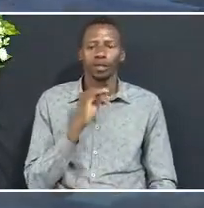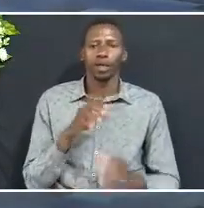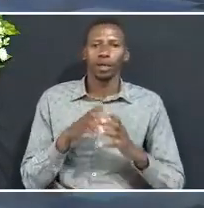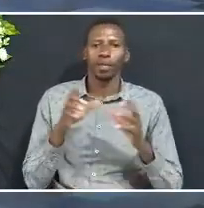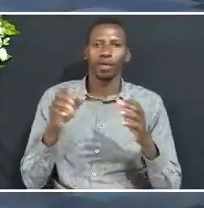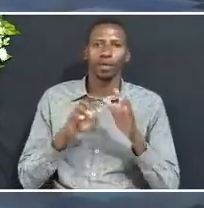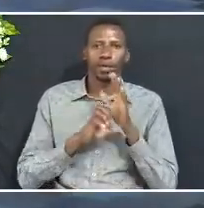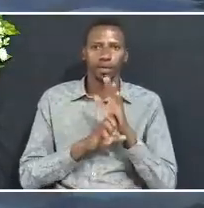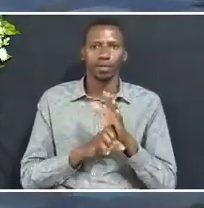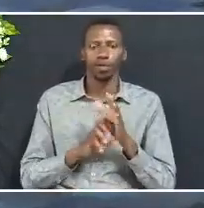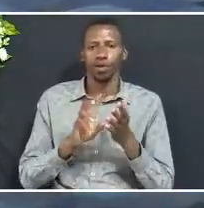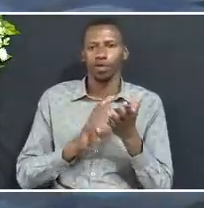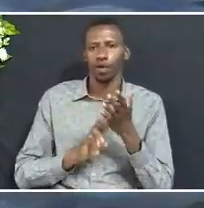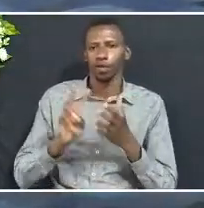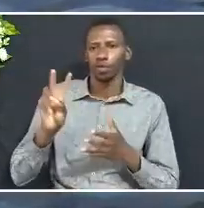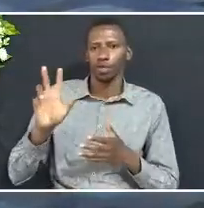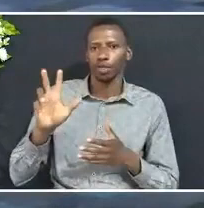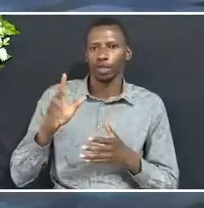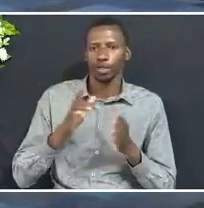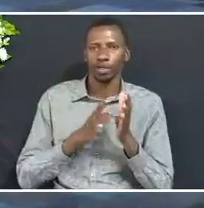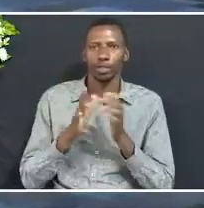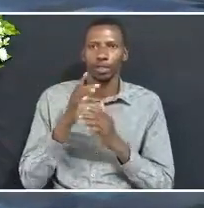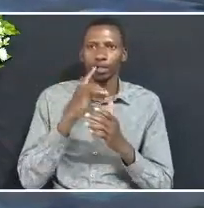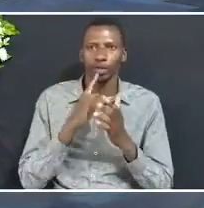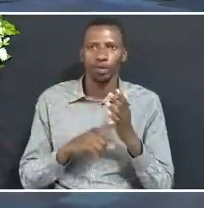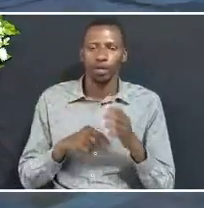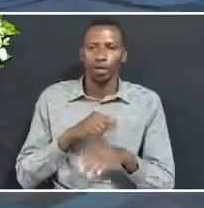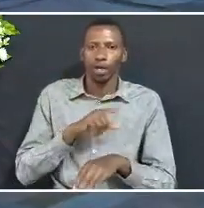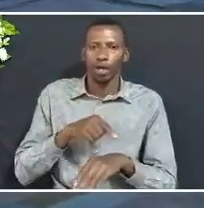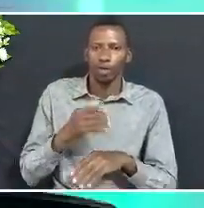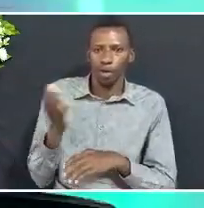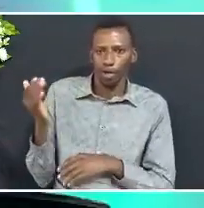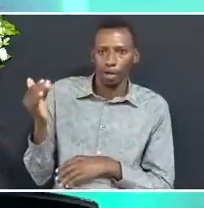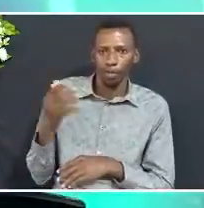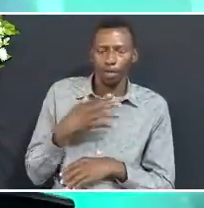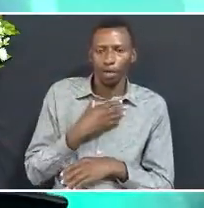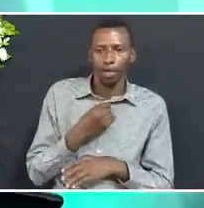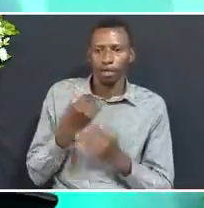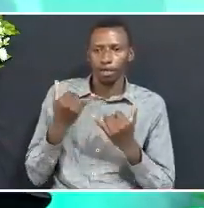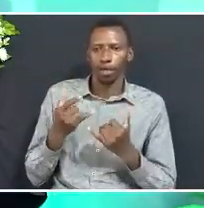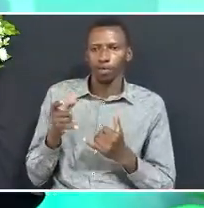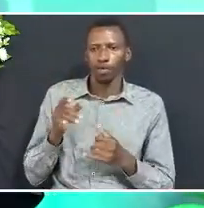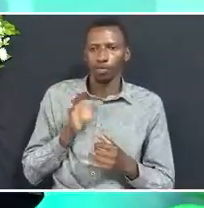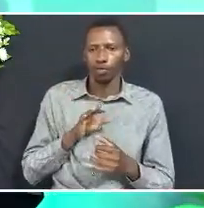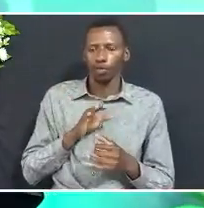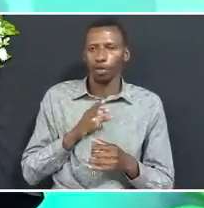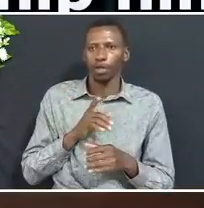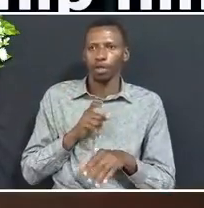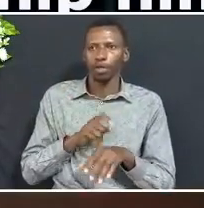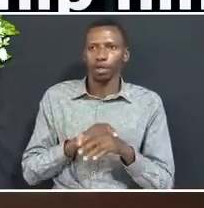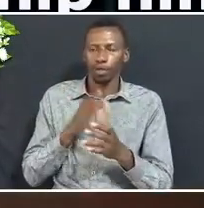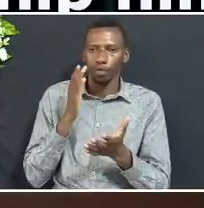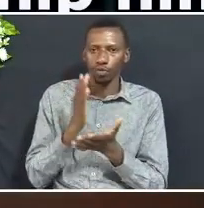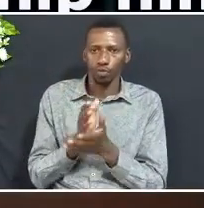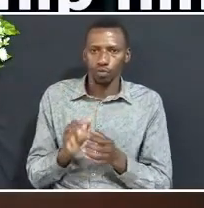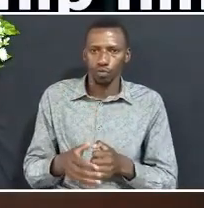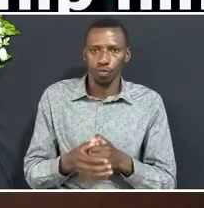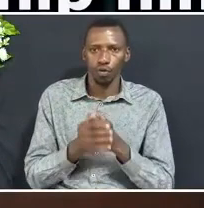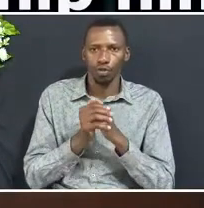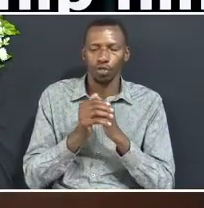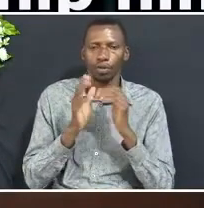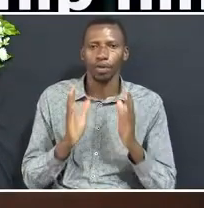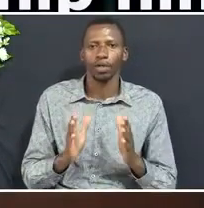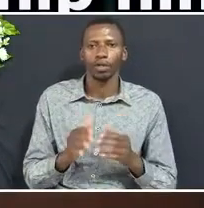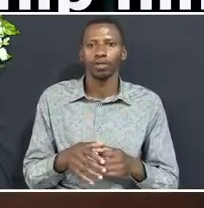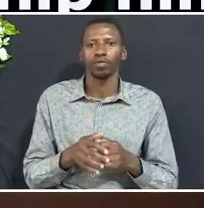Verse 23, Jesus says, the hour is coming, and now is woman when the true worshippers will worship the